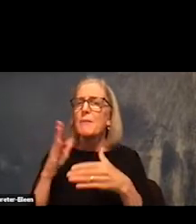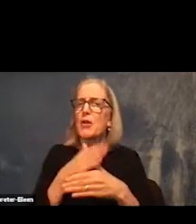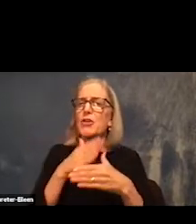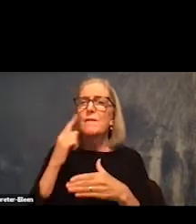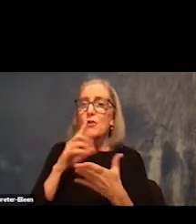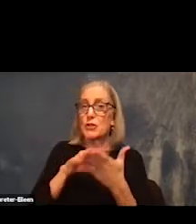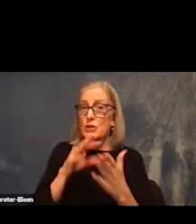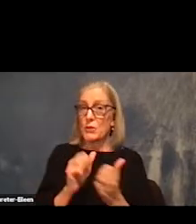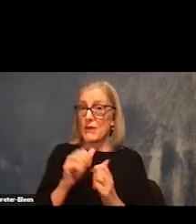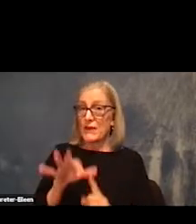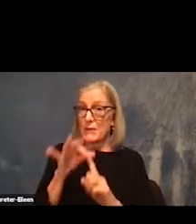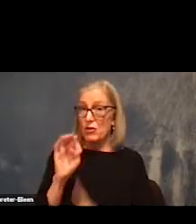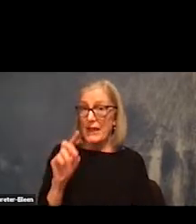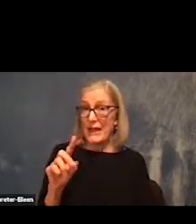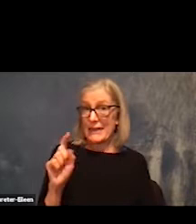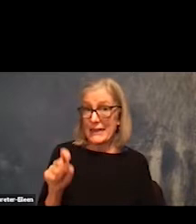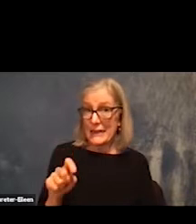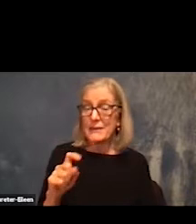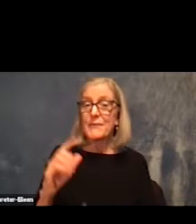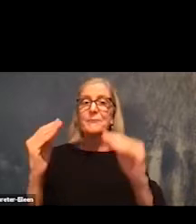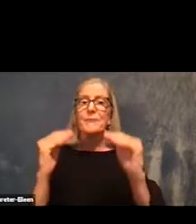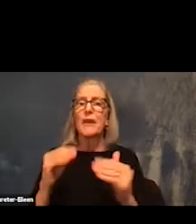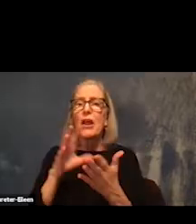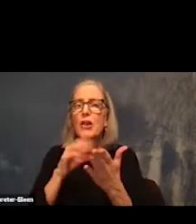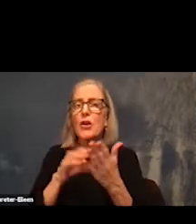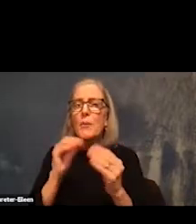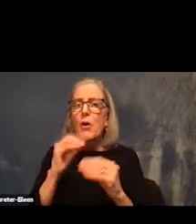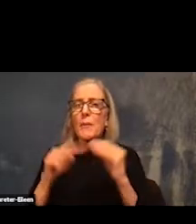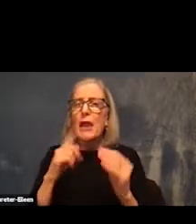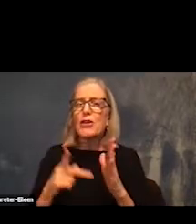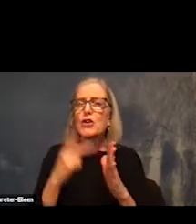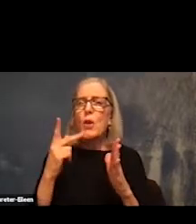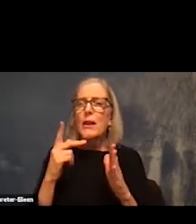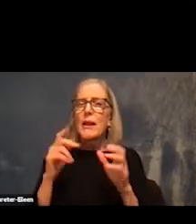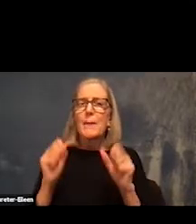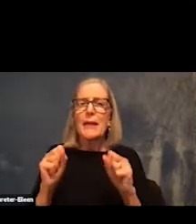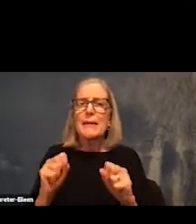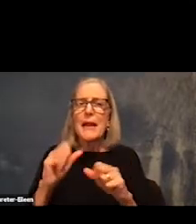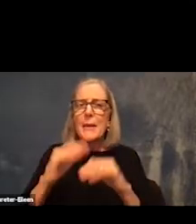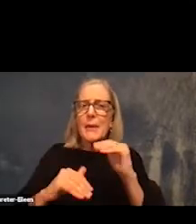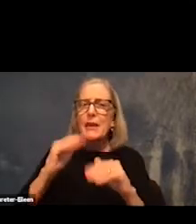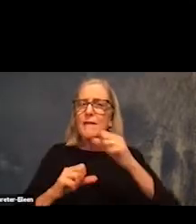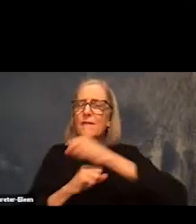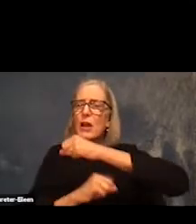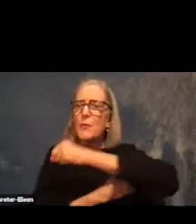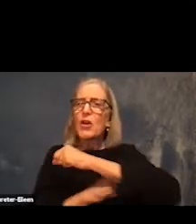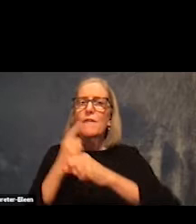special education needs, learn more about the dual capacity building framework for family partnerships and